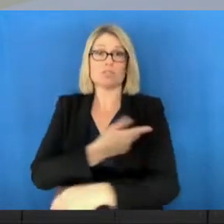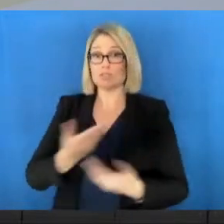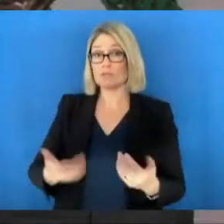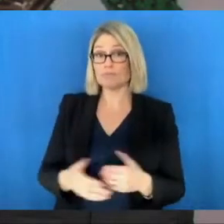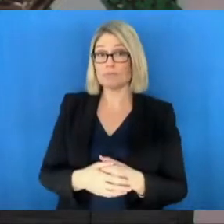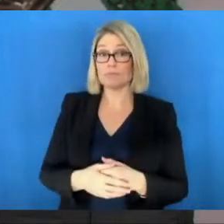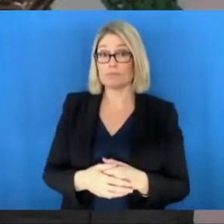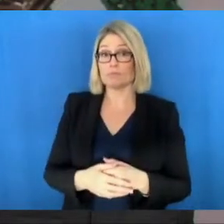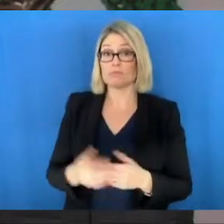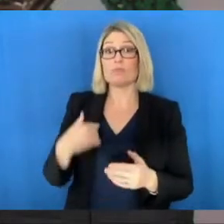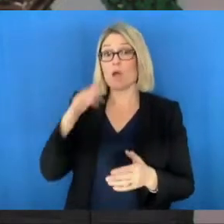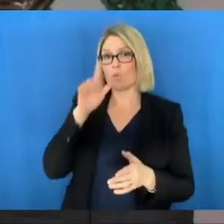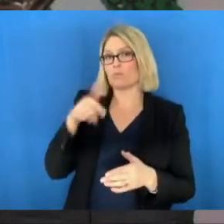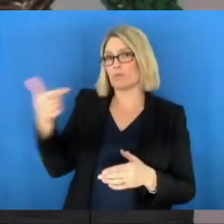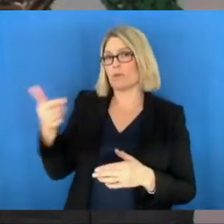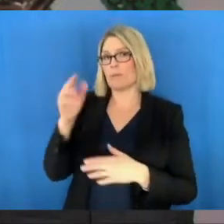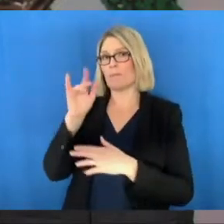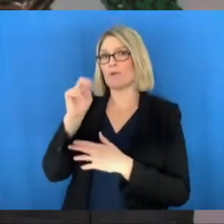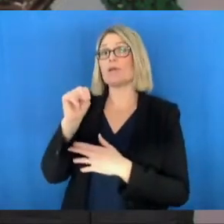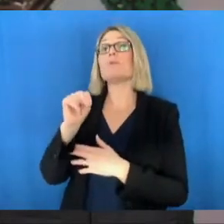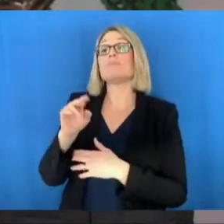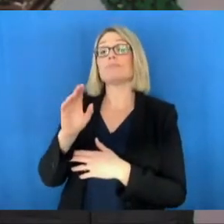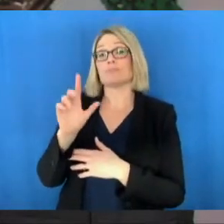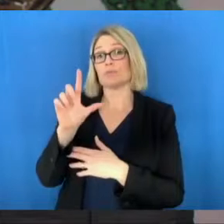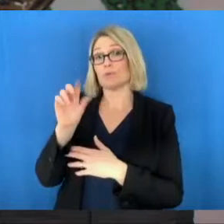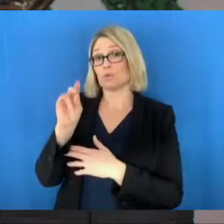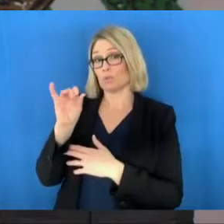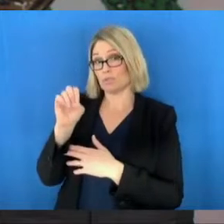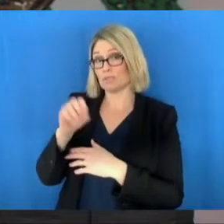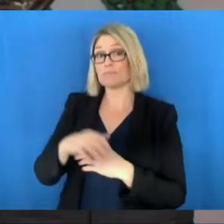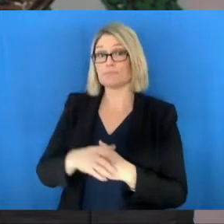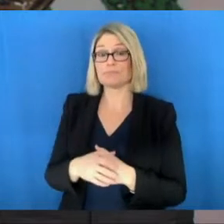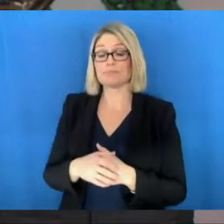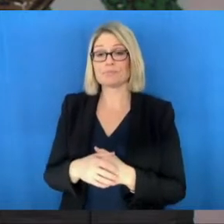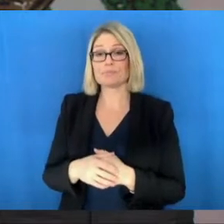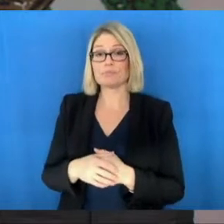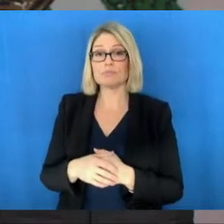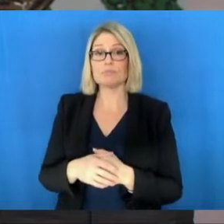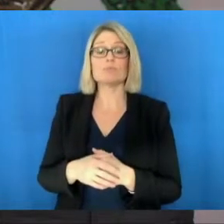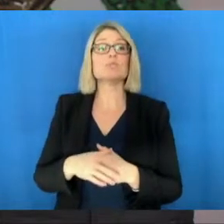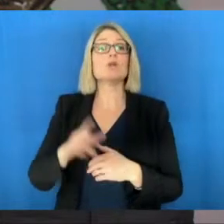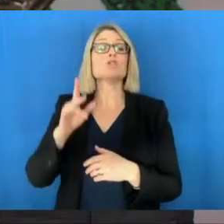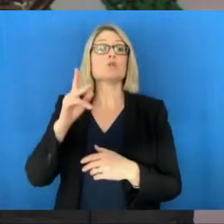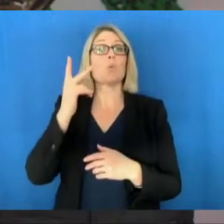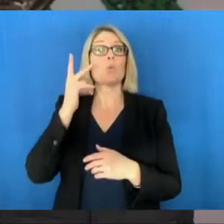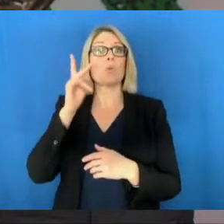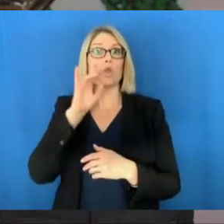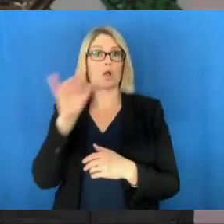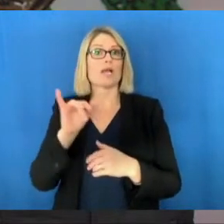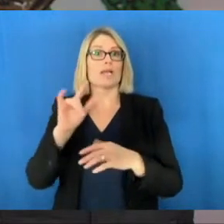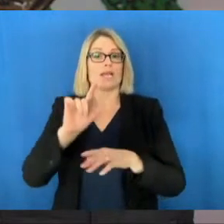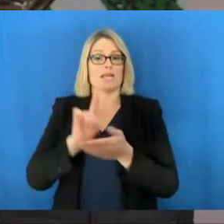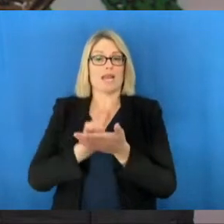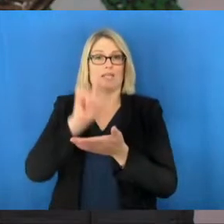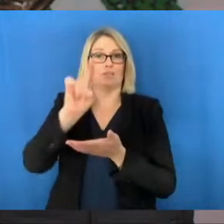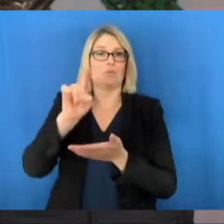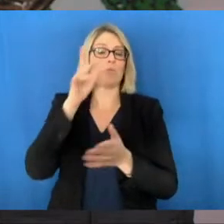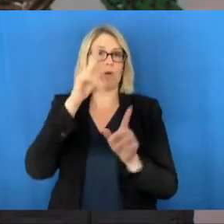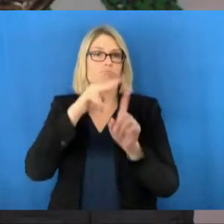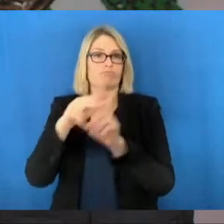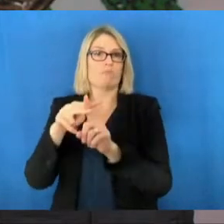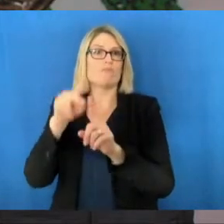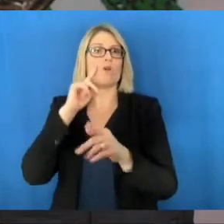Maybe I'll start, Louise. So we are looking at next week to have the online booking system up and running, which